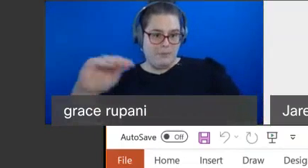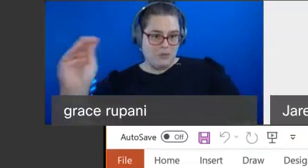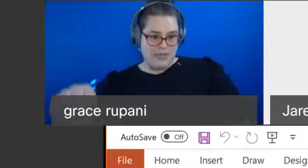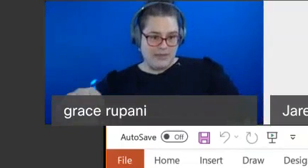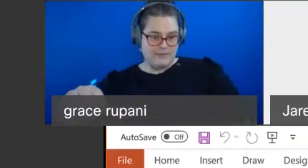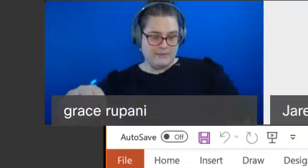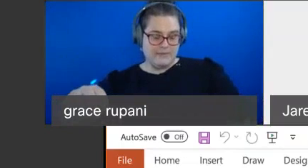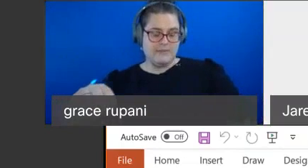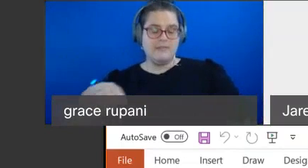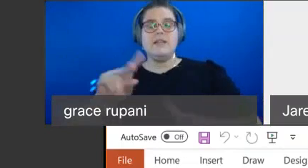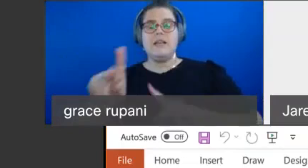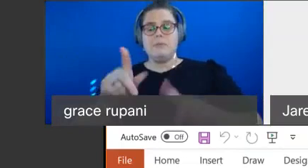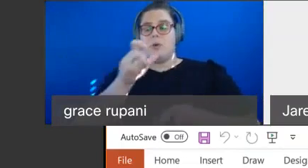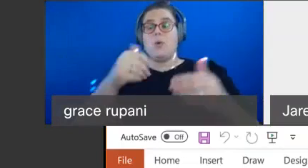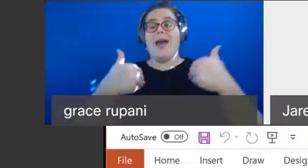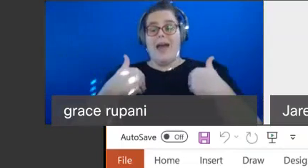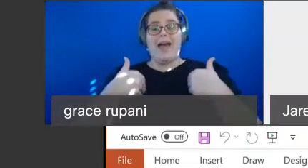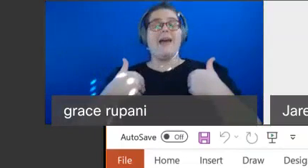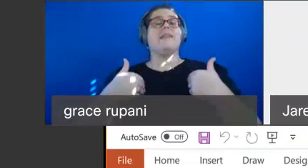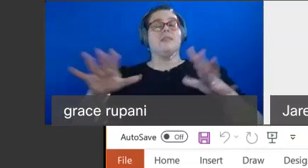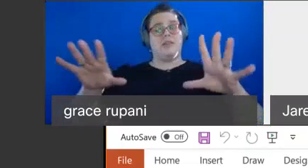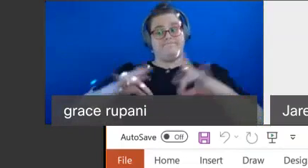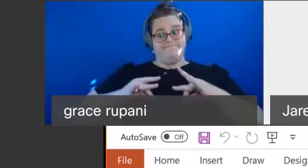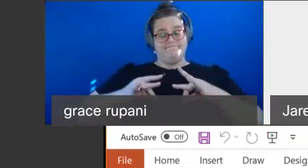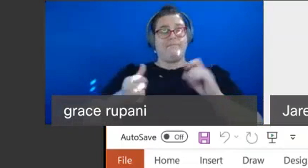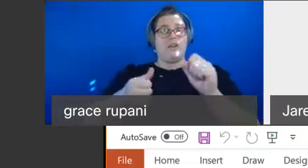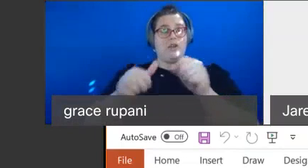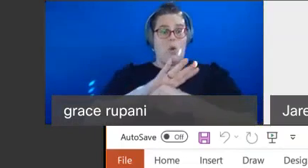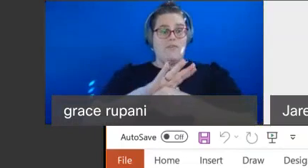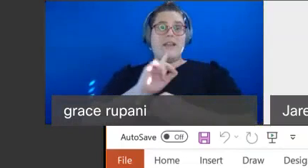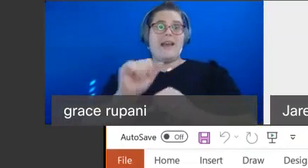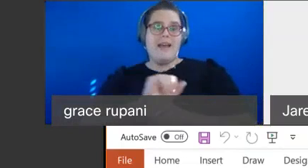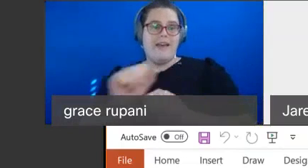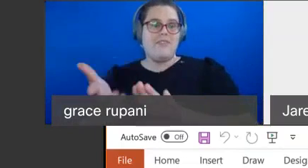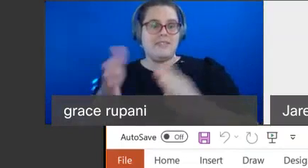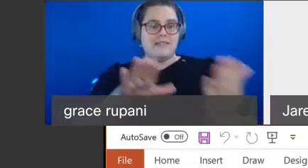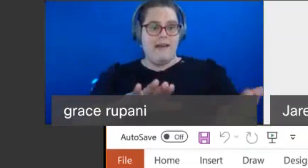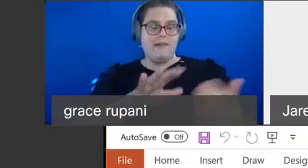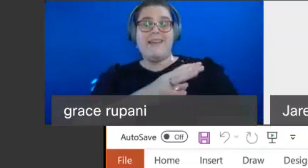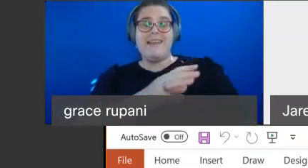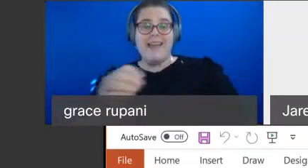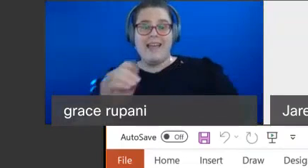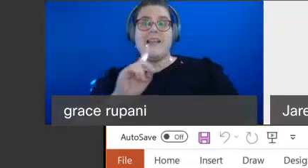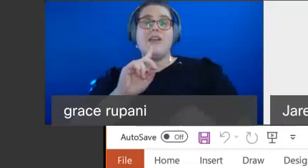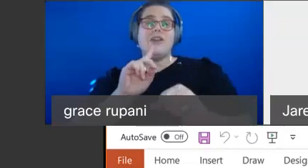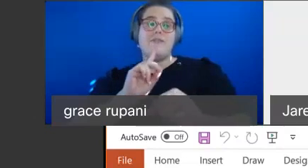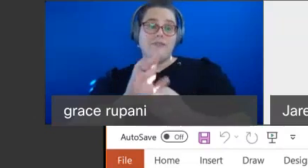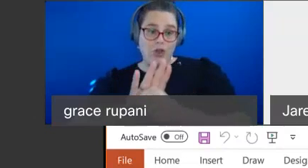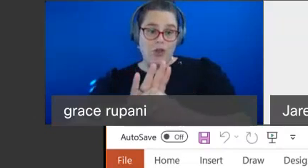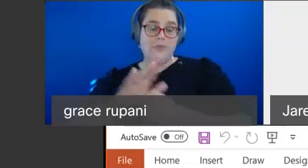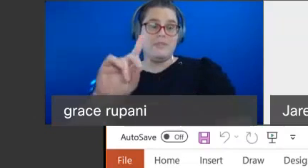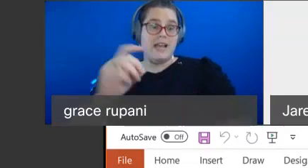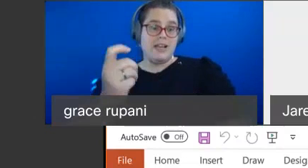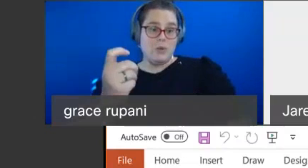of people who had COVID have died. And actually confirmed COVID diagnoses, it's